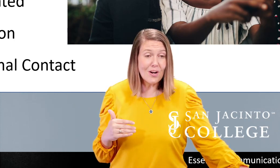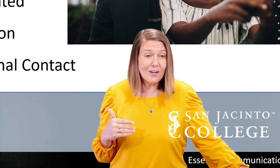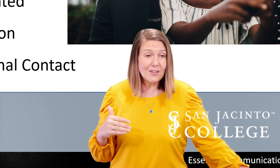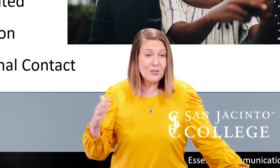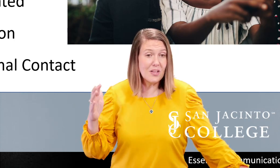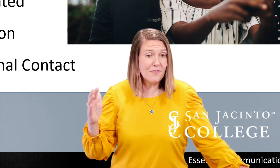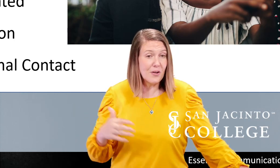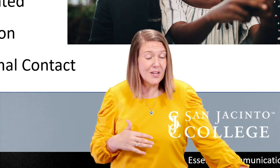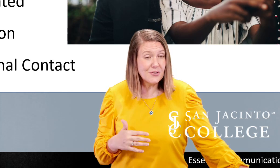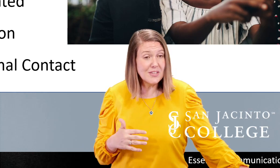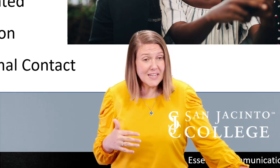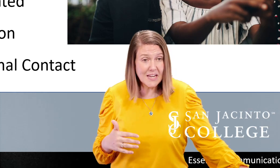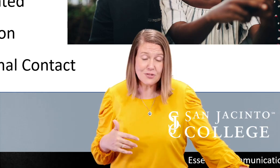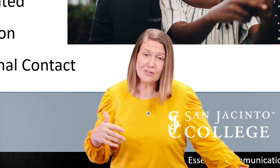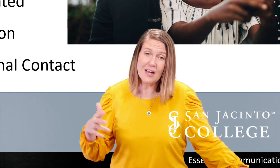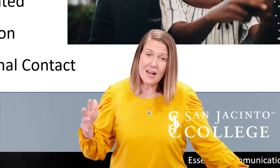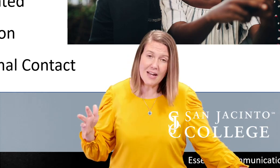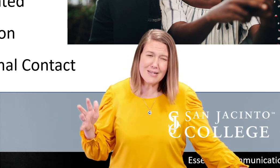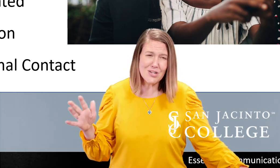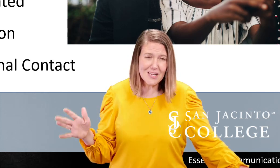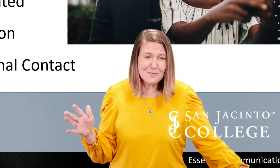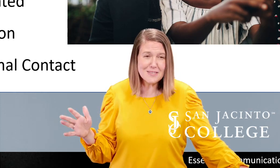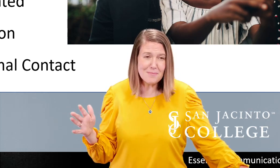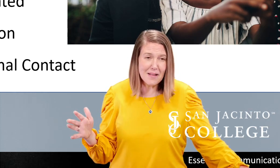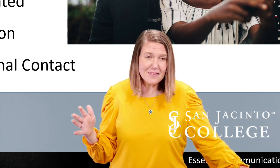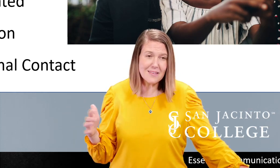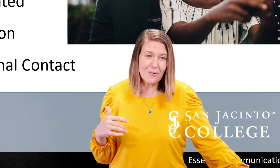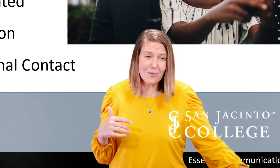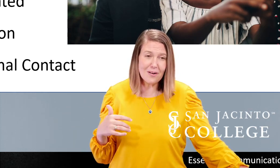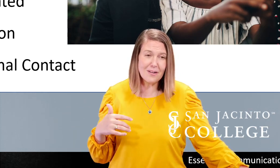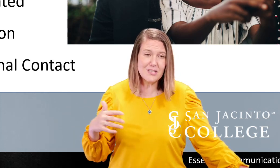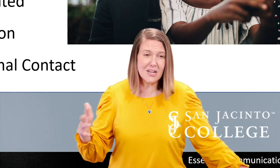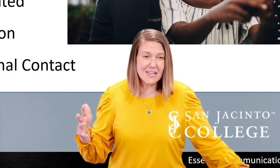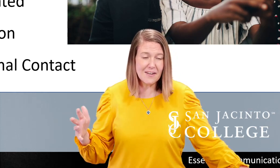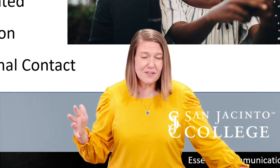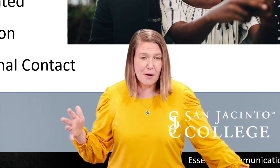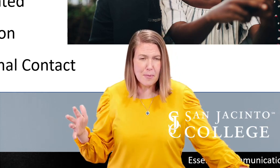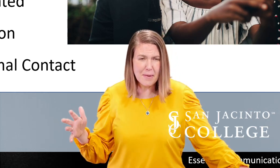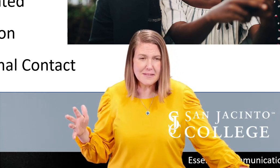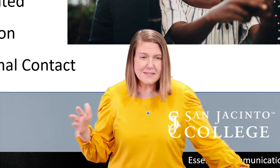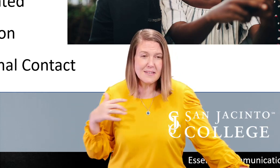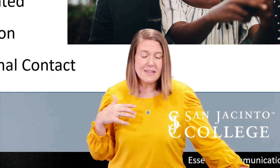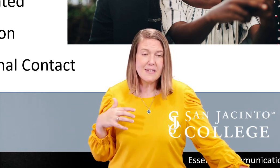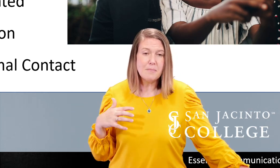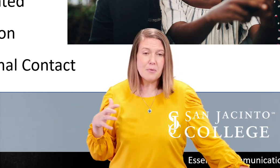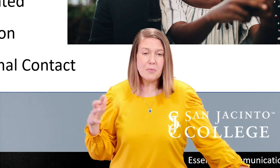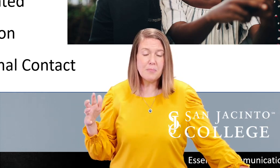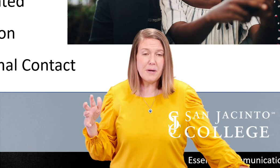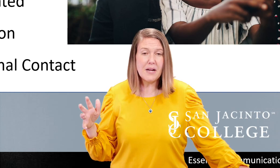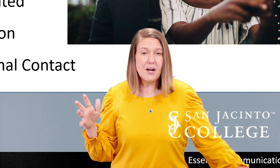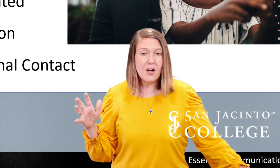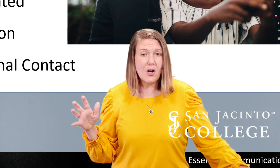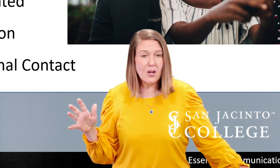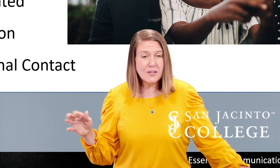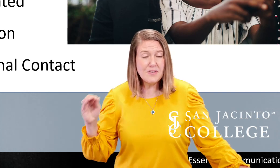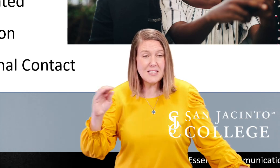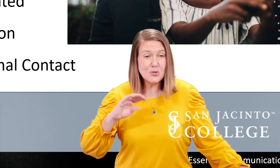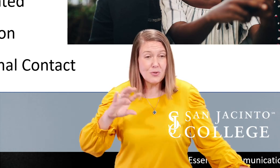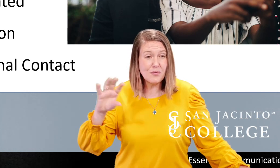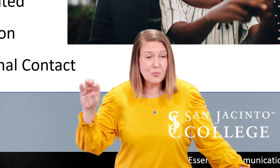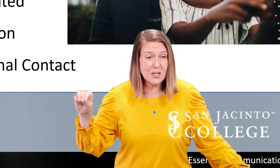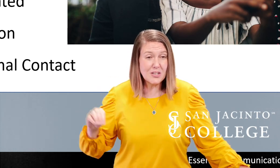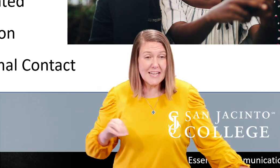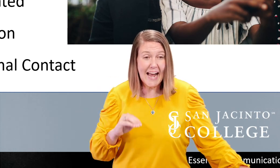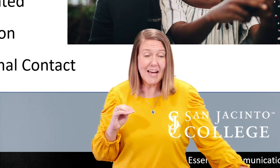Or do they fall under the occasional? I check in once a month, or I check in every couple months. But all of these